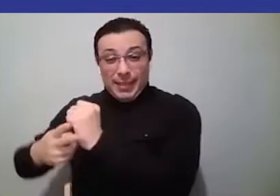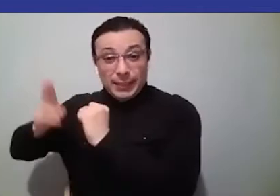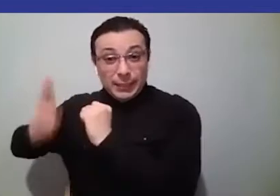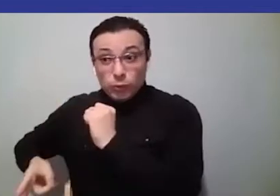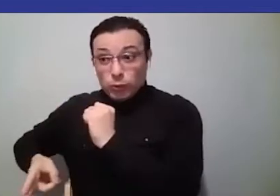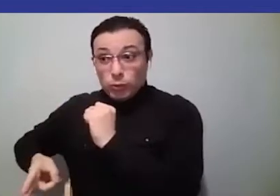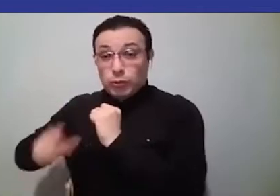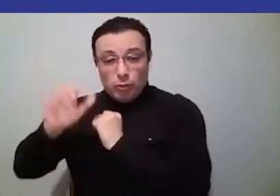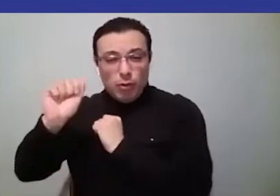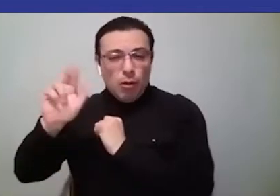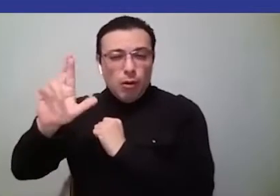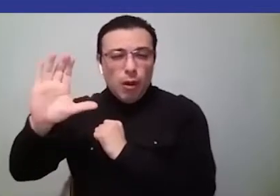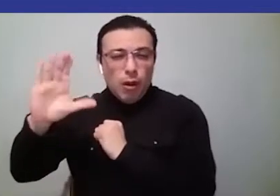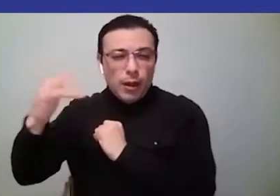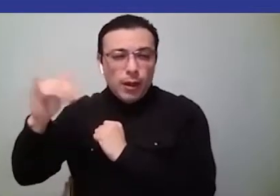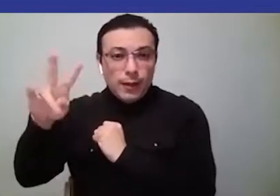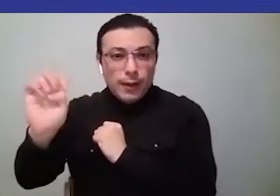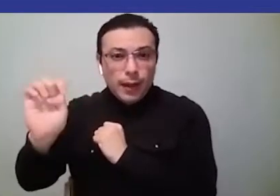there